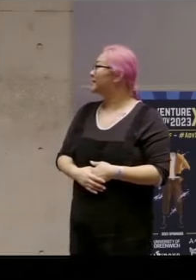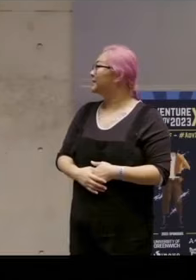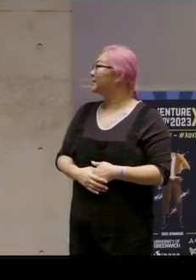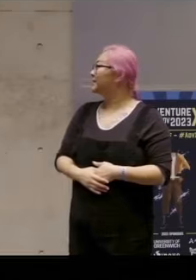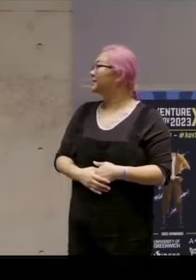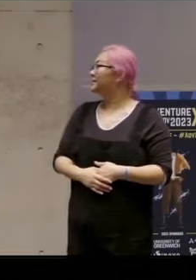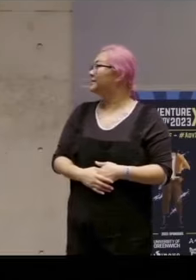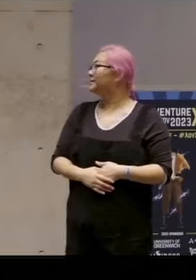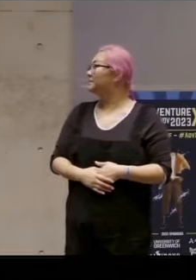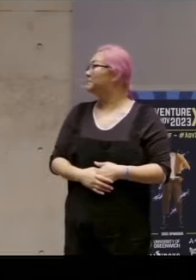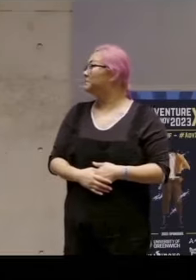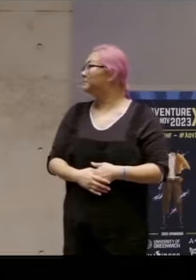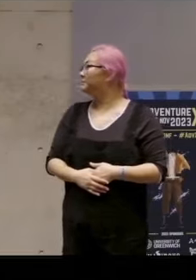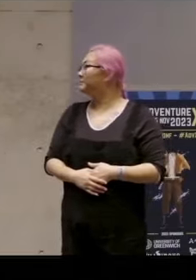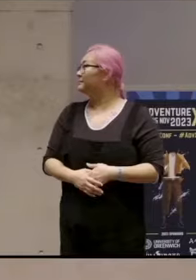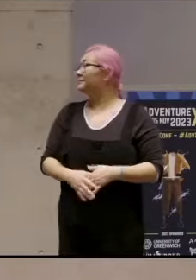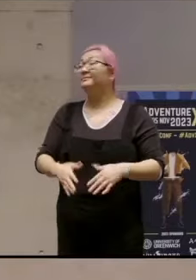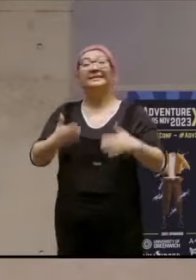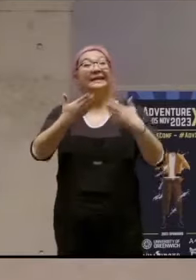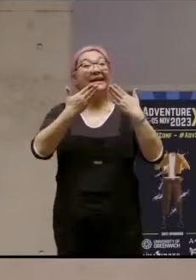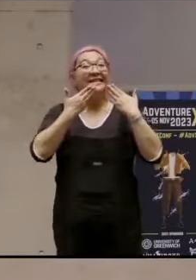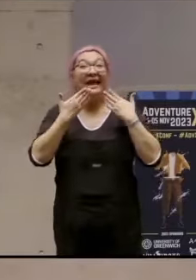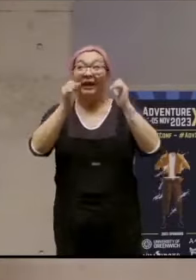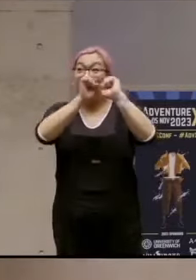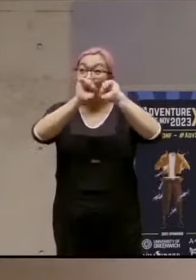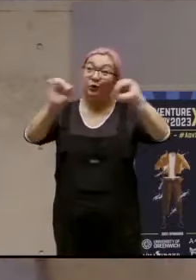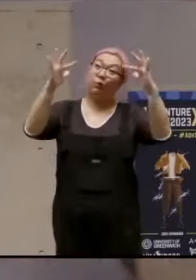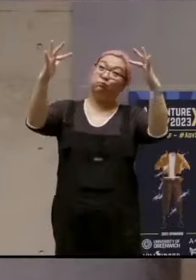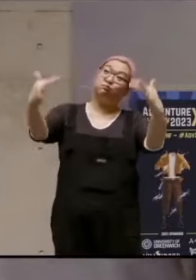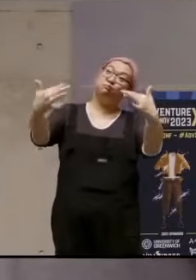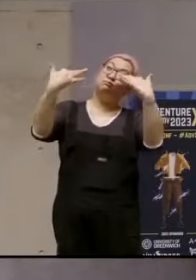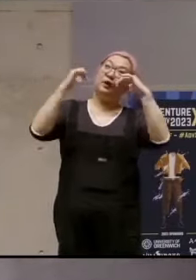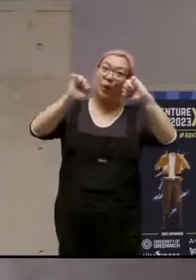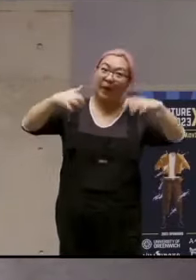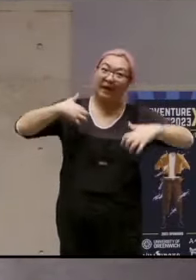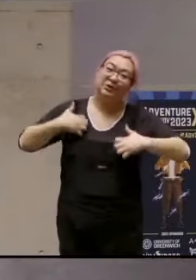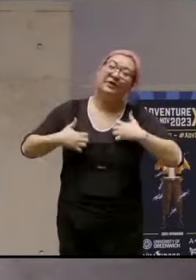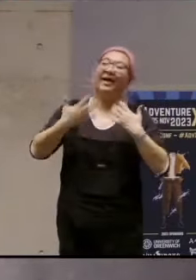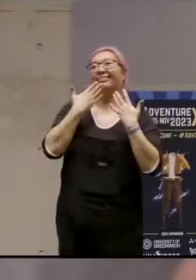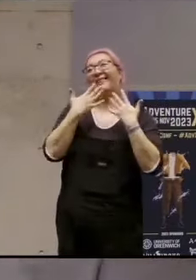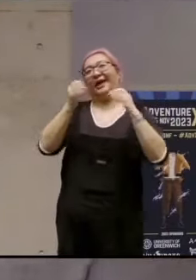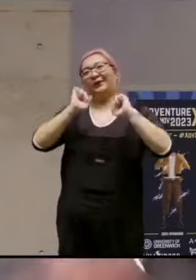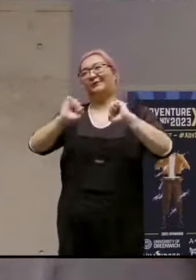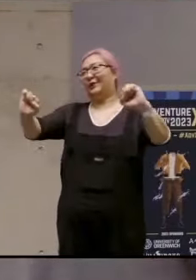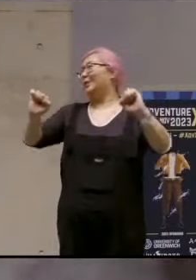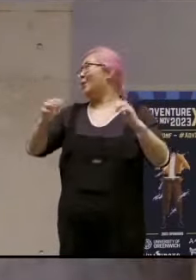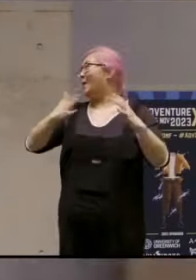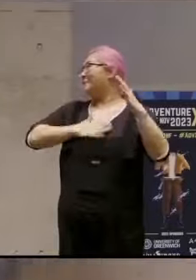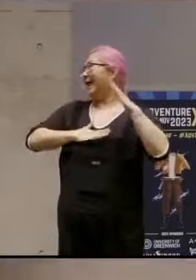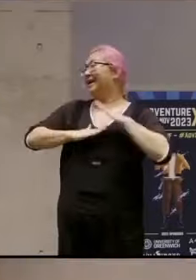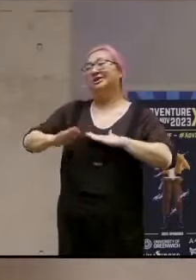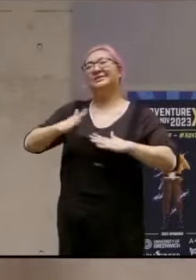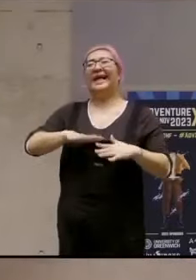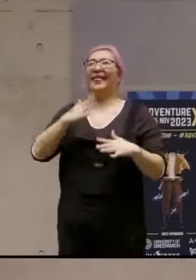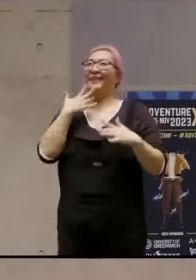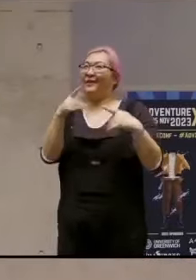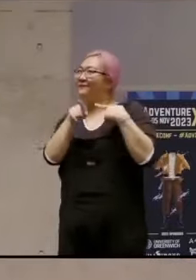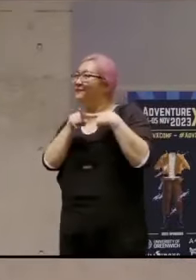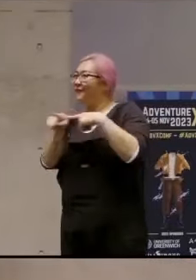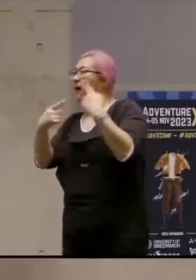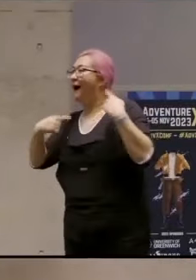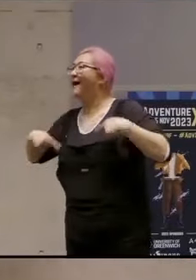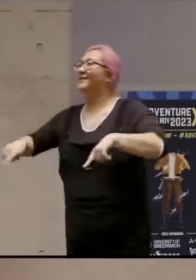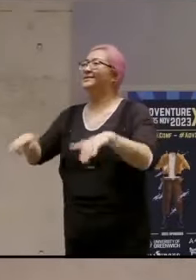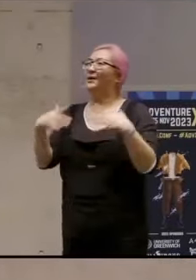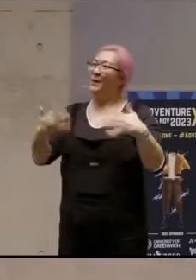And we thank you for your interest and patience. It was a little bit compressed. Thanks for staying with us in this